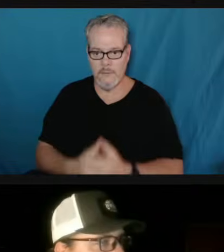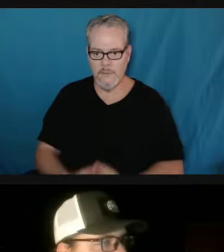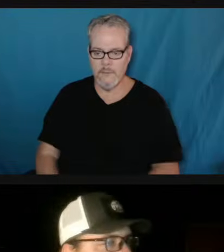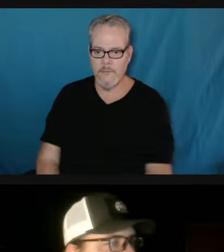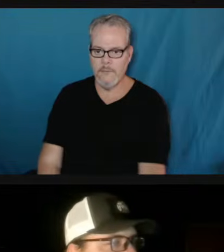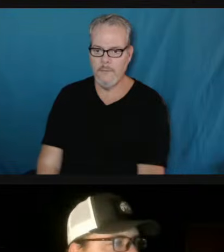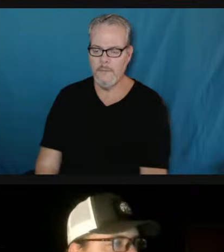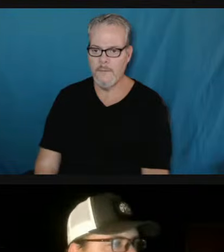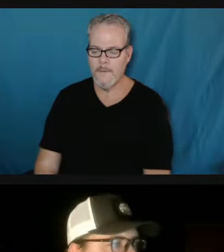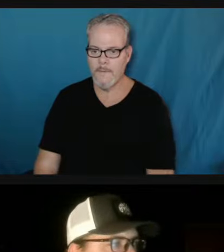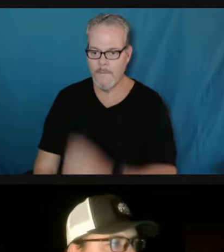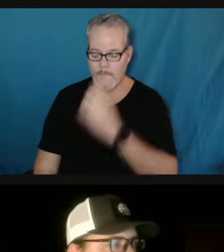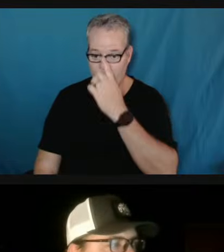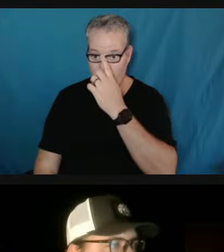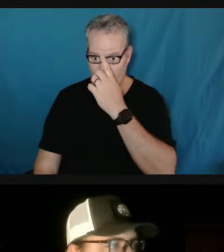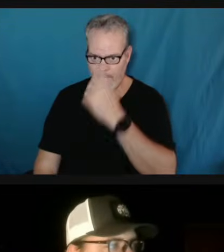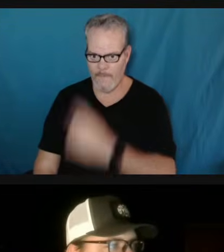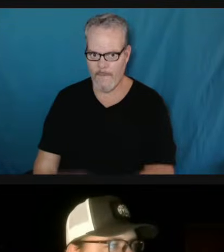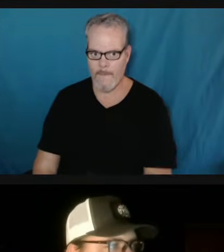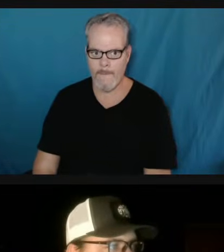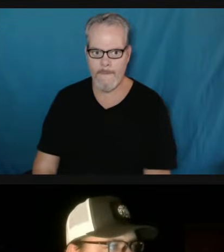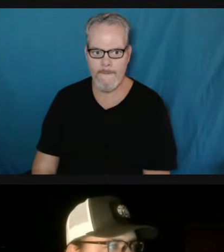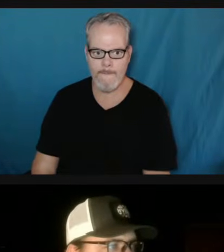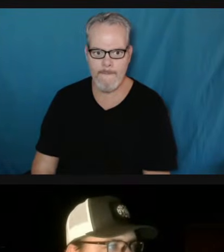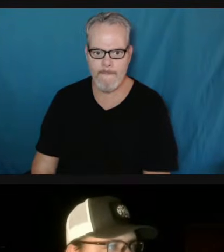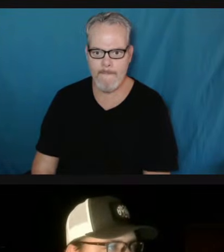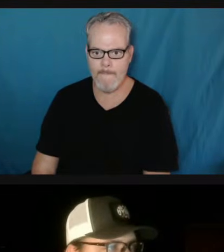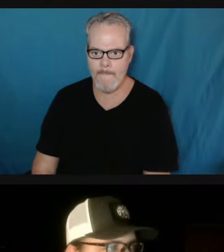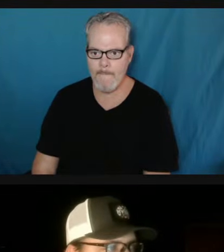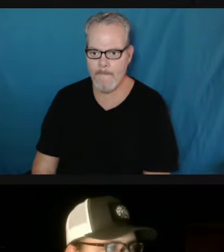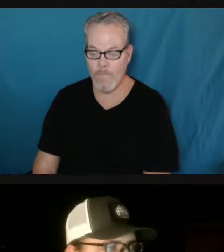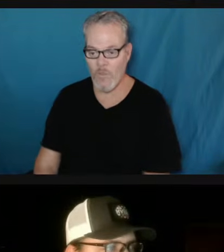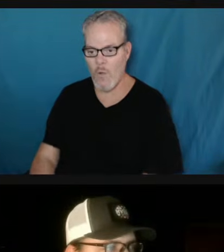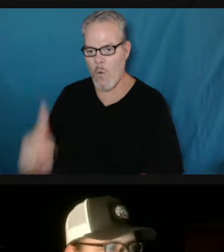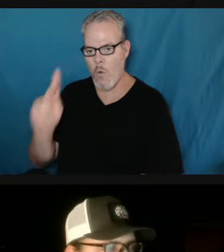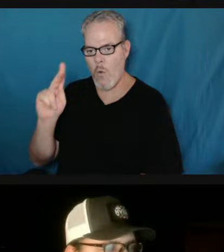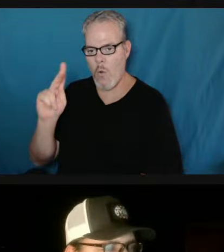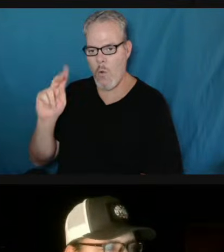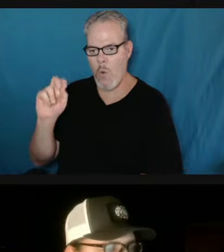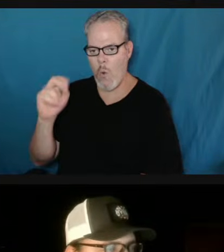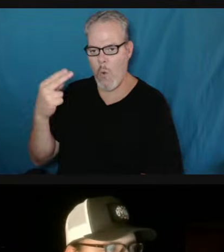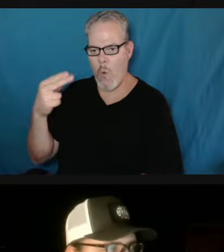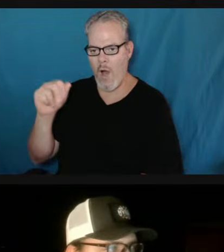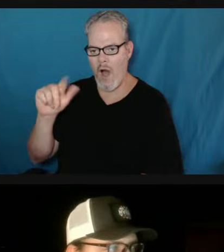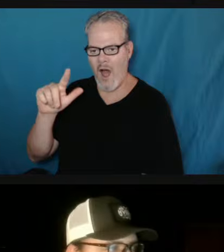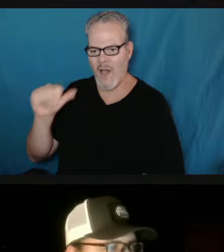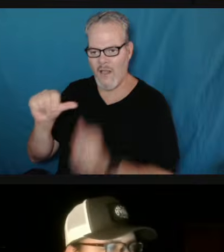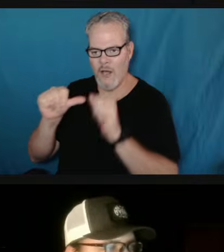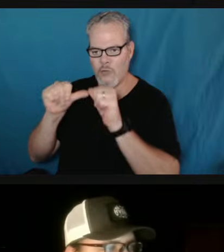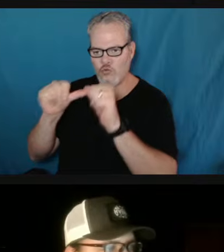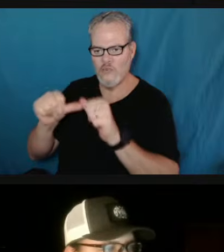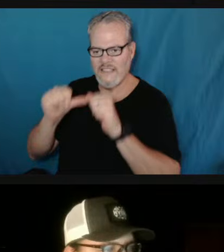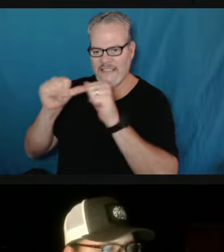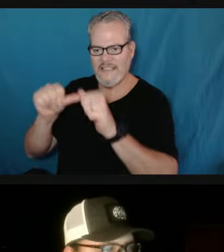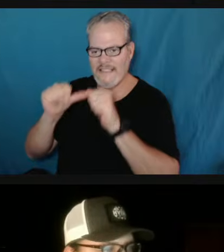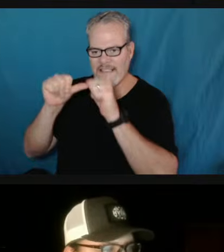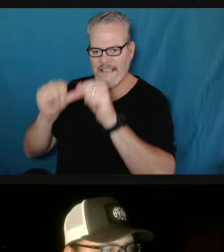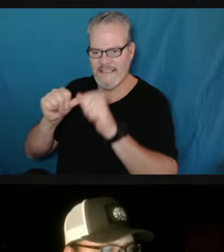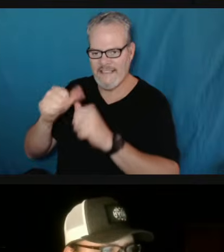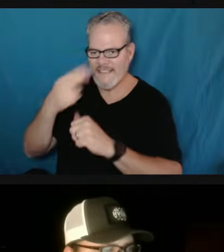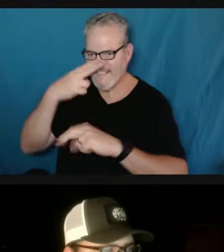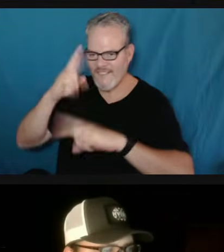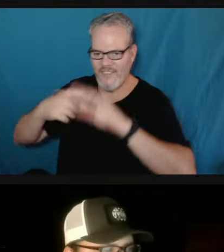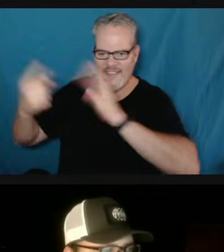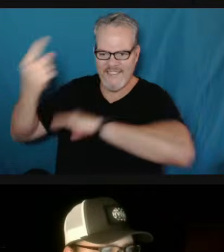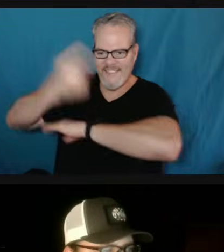There we go. Main thing we have to promote right now is the Kohala Resilience Hub Fair, the Ohana Fun Day up in Hawaii